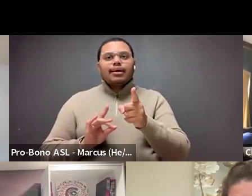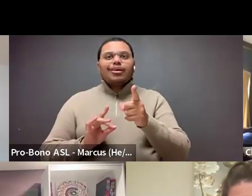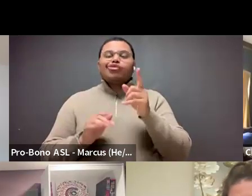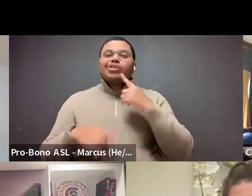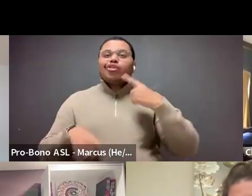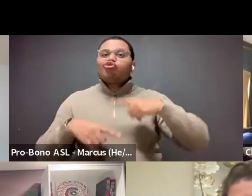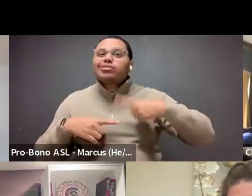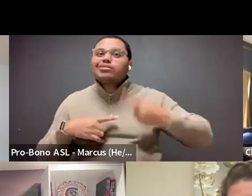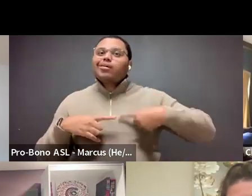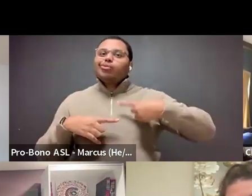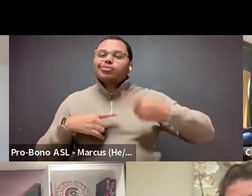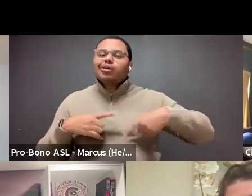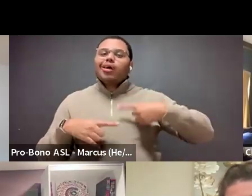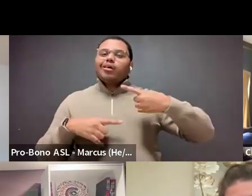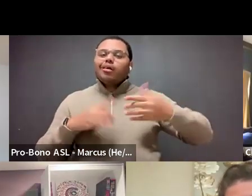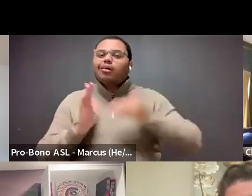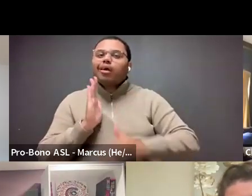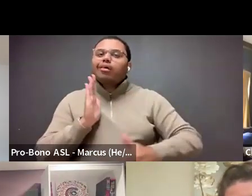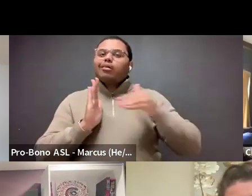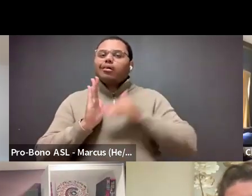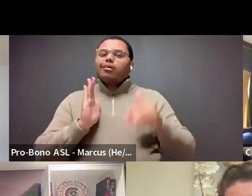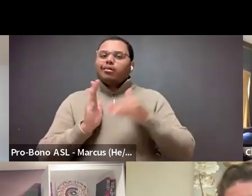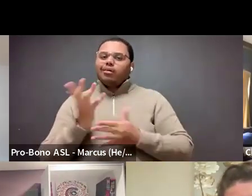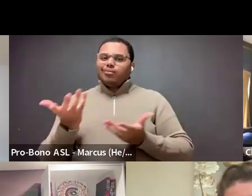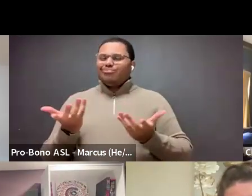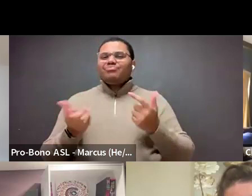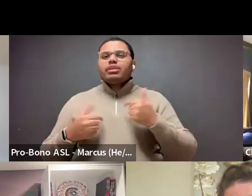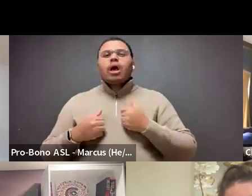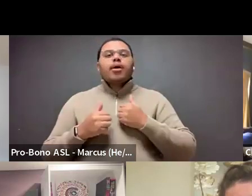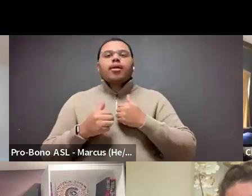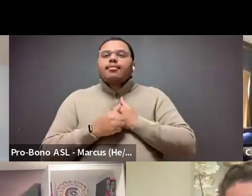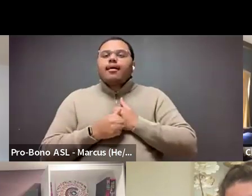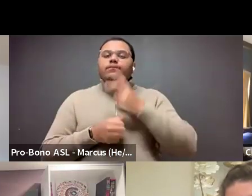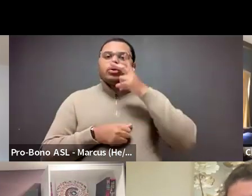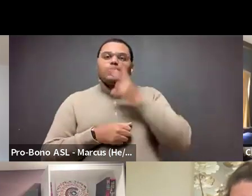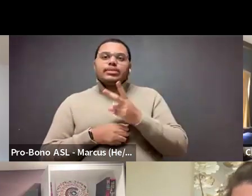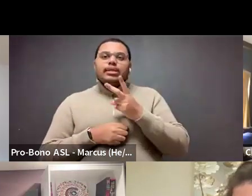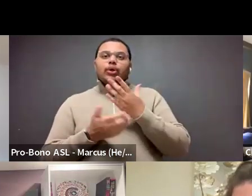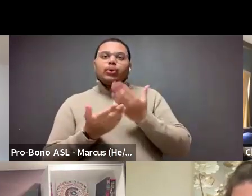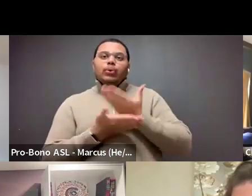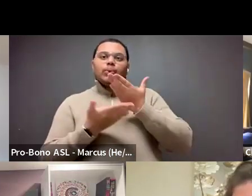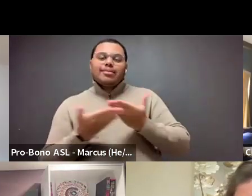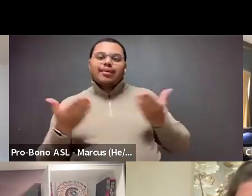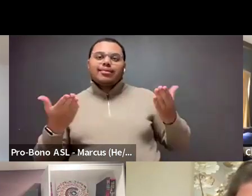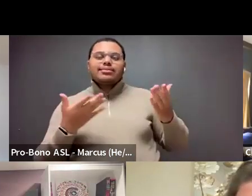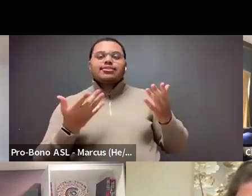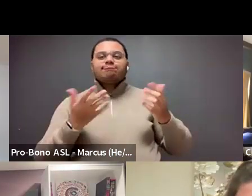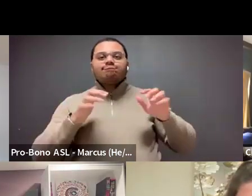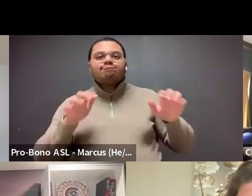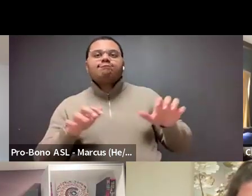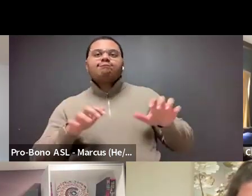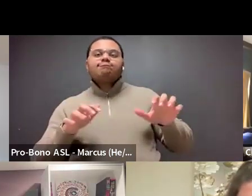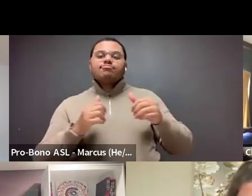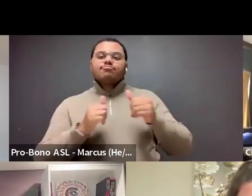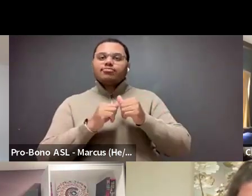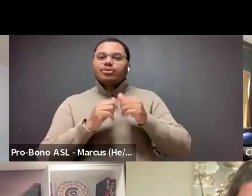recycled again and again. And that I'm just, I love to see new things done when it comes